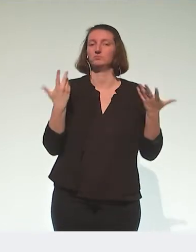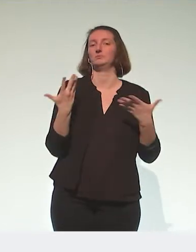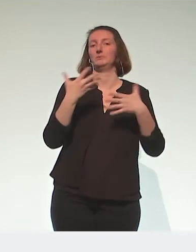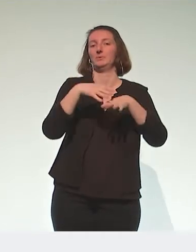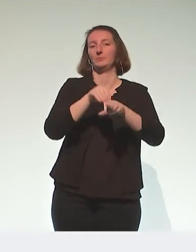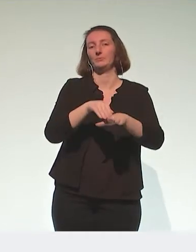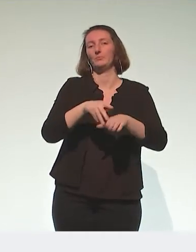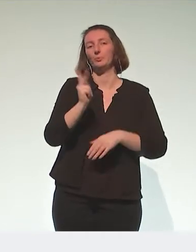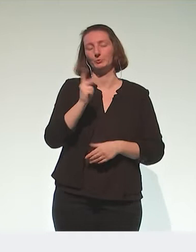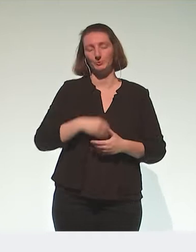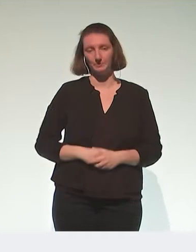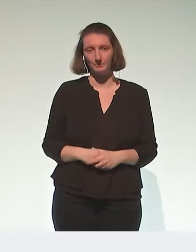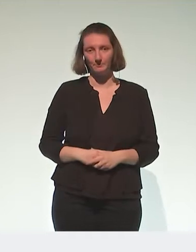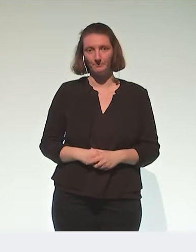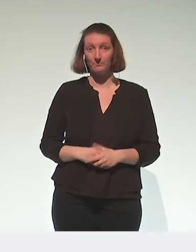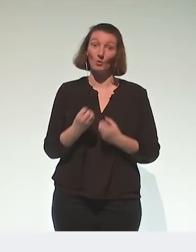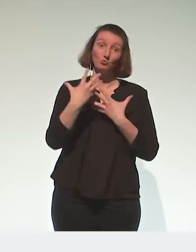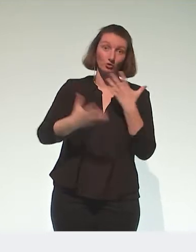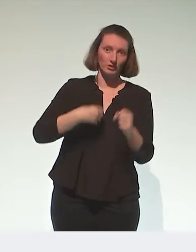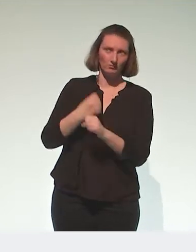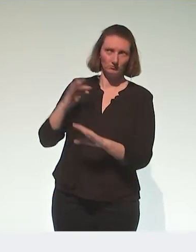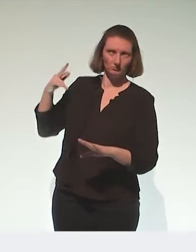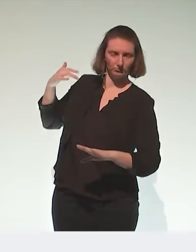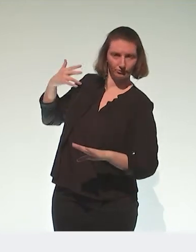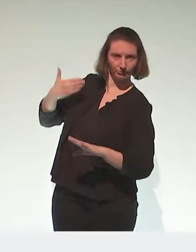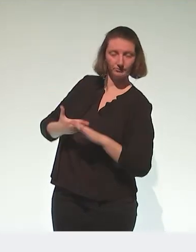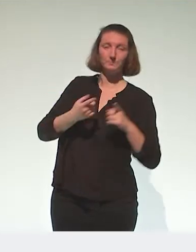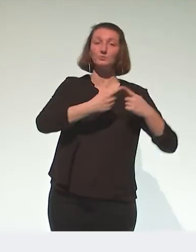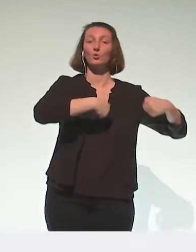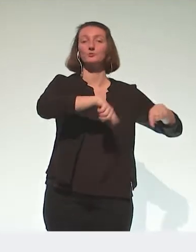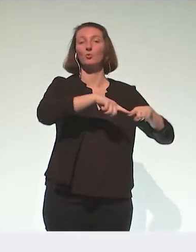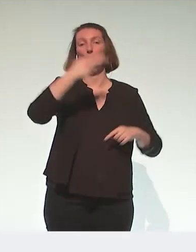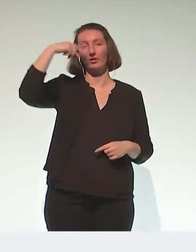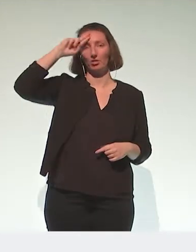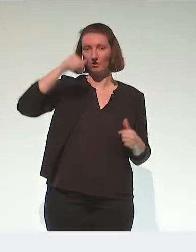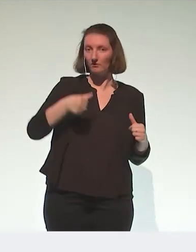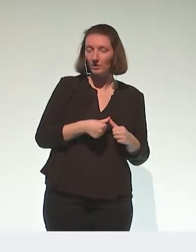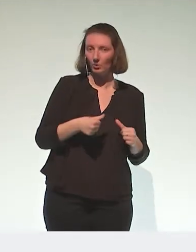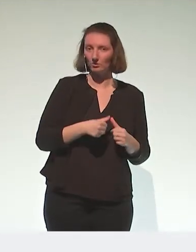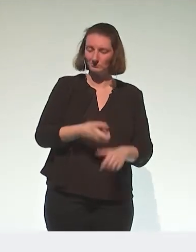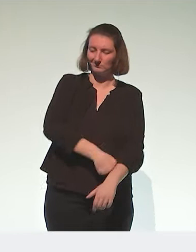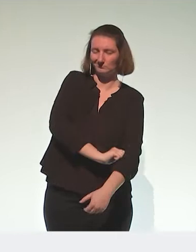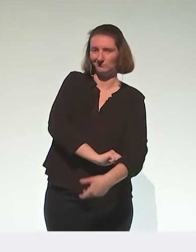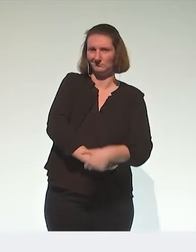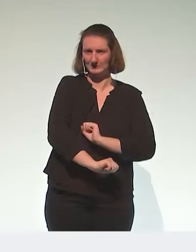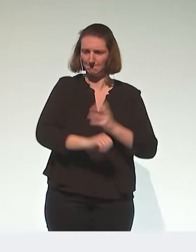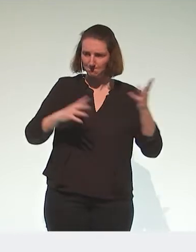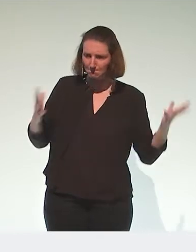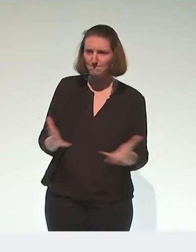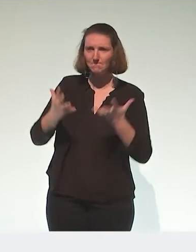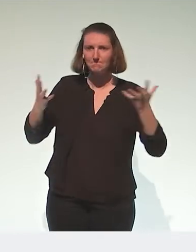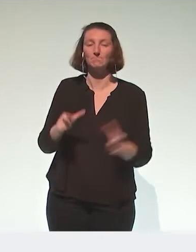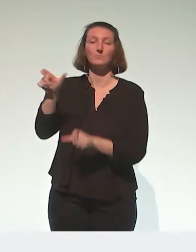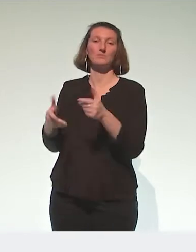more inclusive societies and economies. For a number of years now, the European Commission